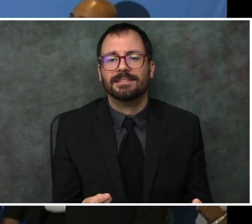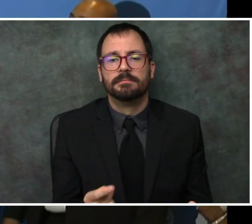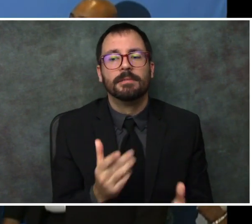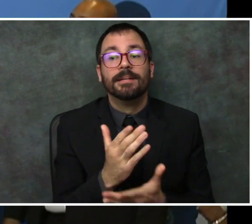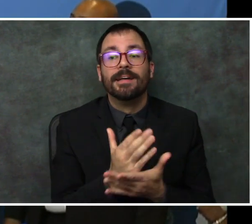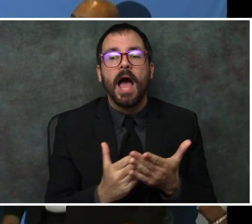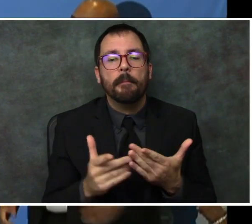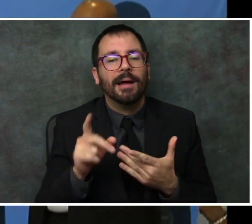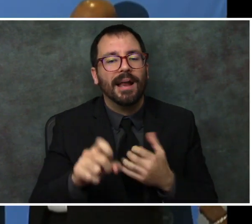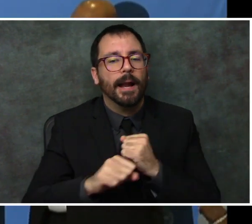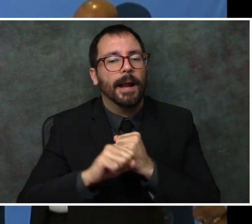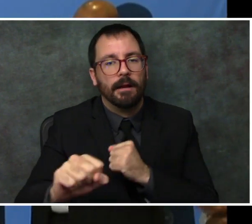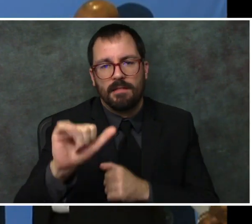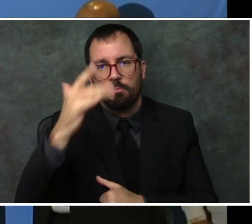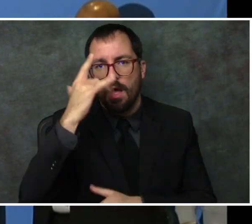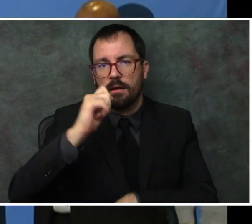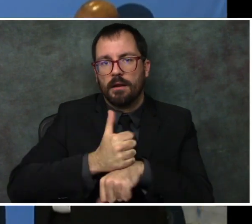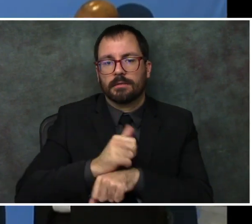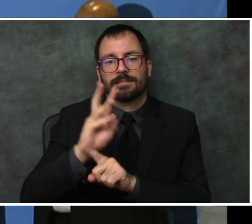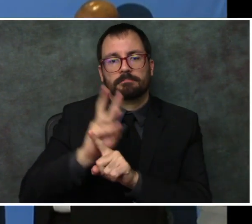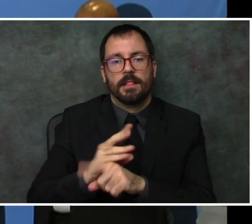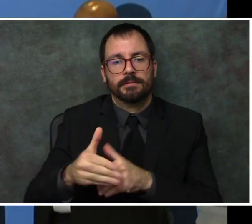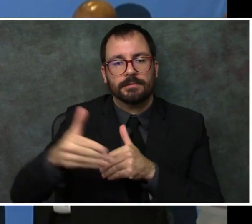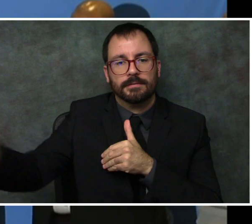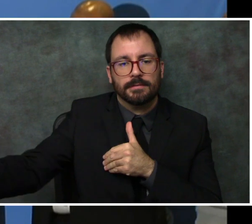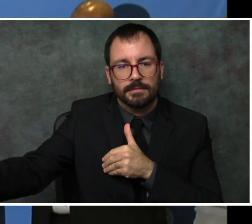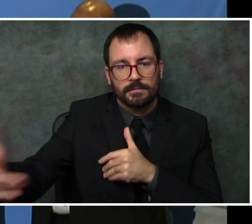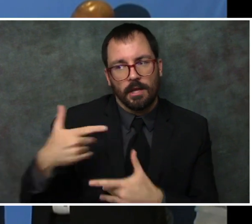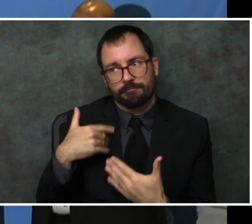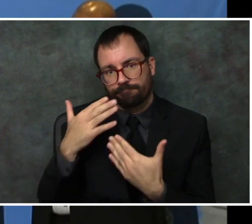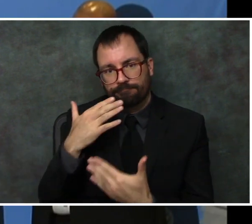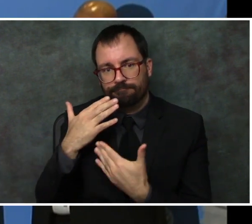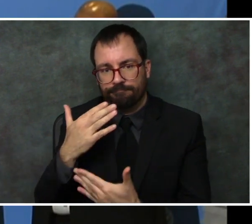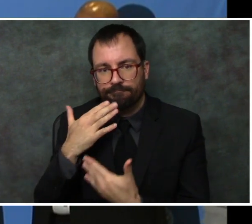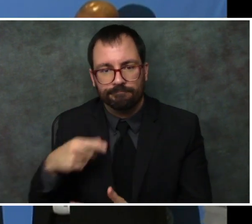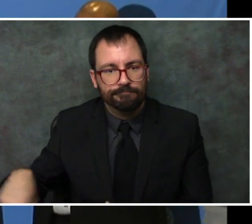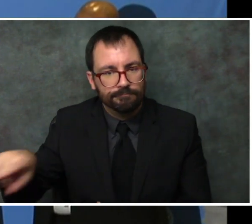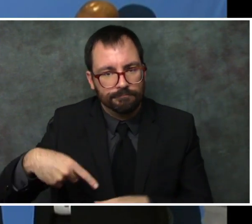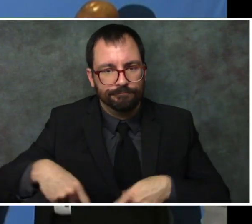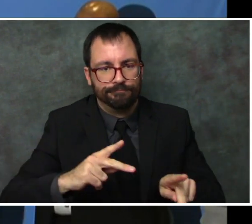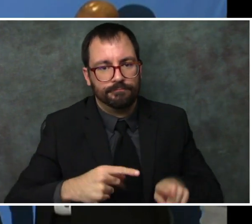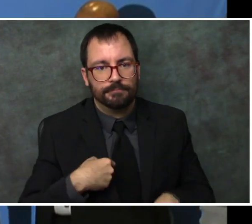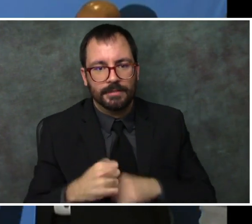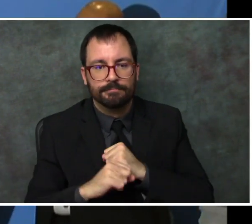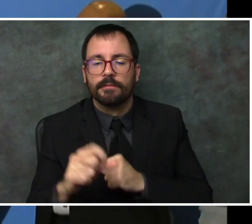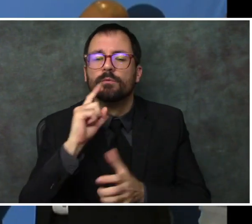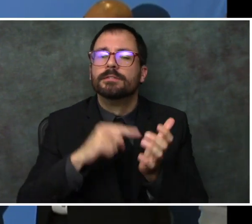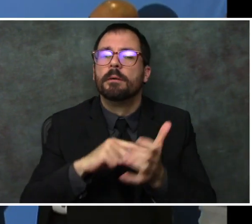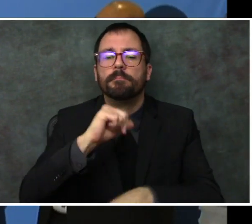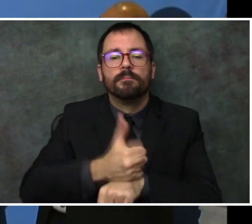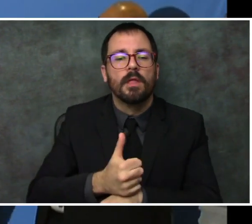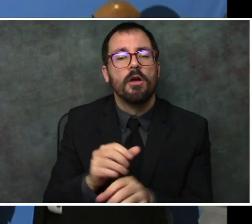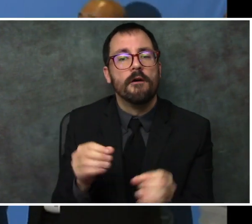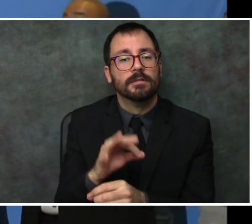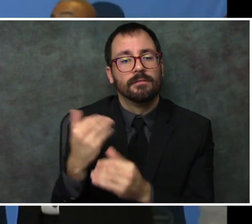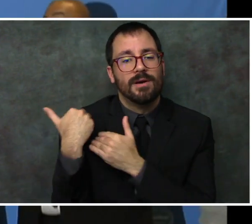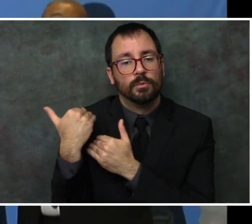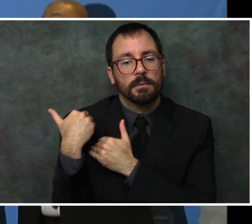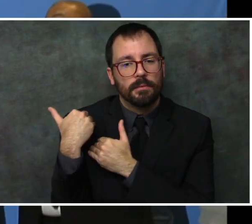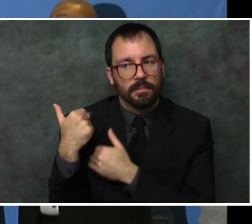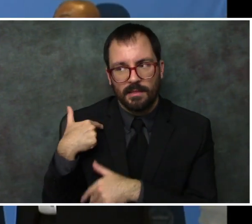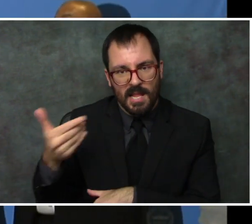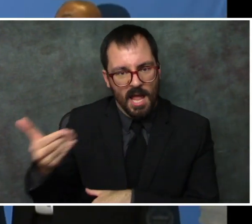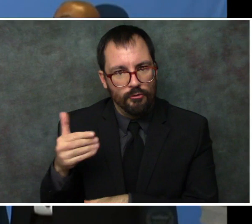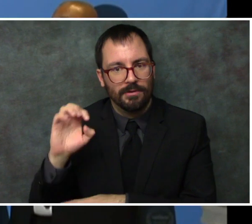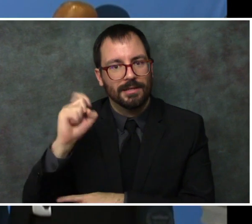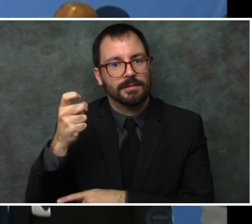creating an office of accountability, an executive director, we're building up a whole new office here with staff and the right folks in it. So I appreciate the